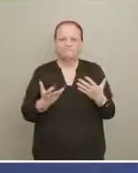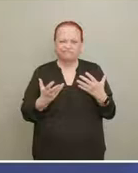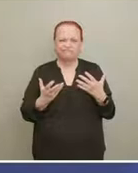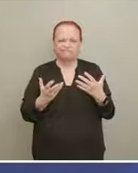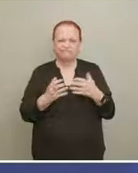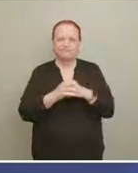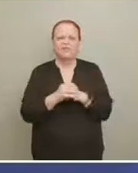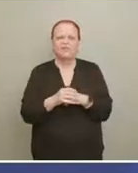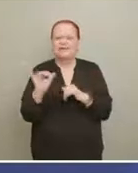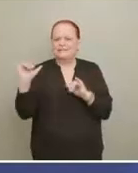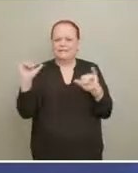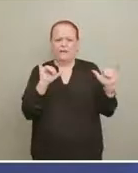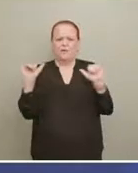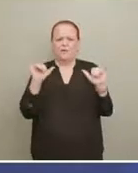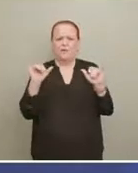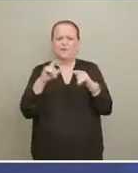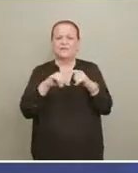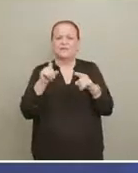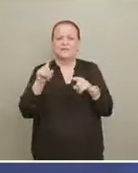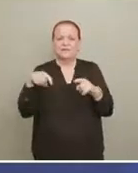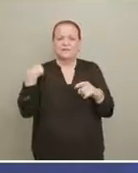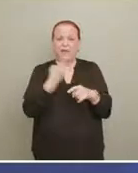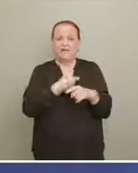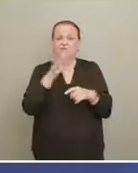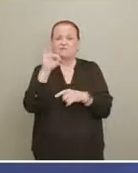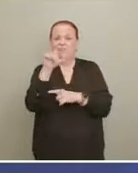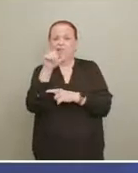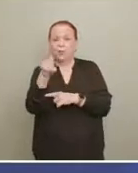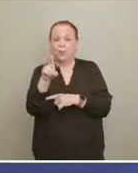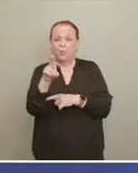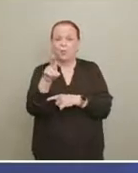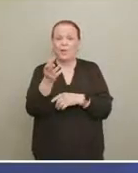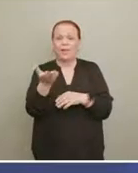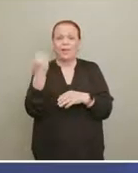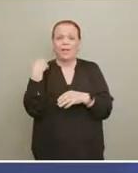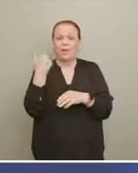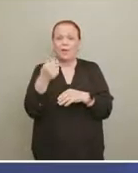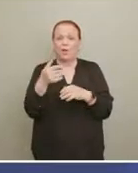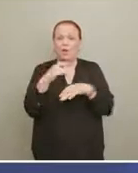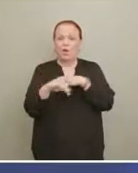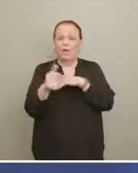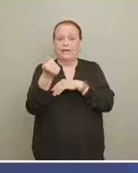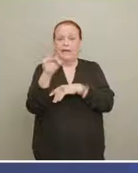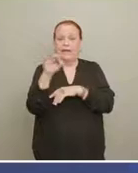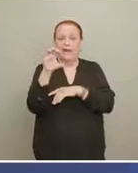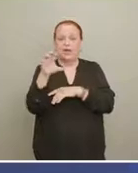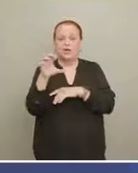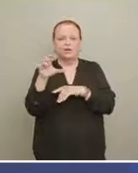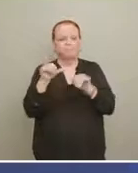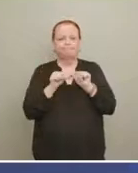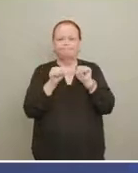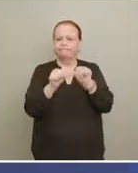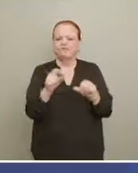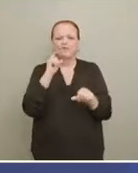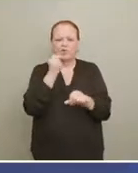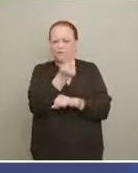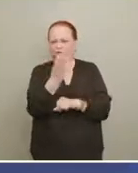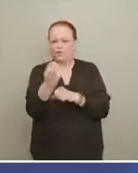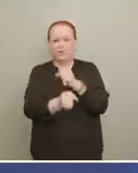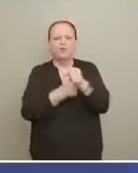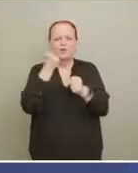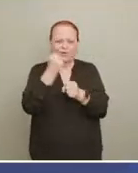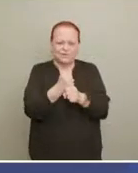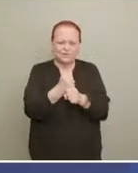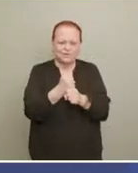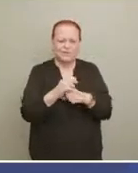the Spanish flu in the early 1900, it stayed around for a few years. But from what we